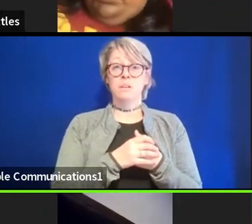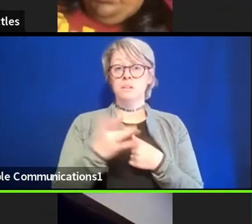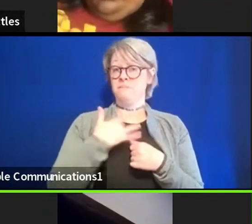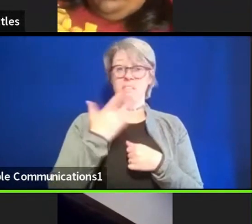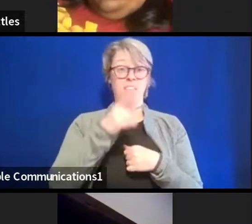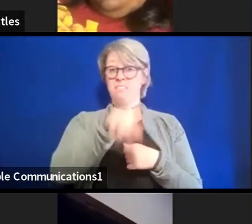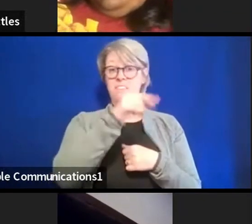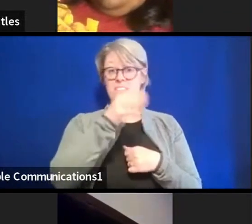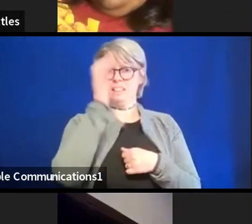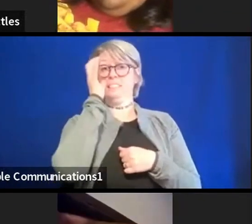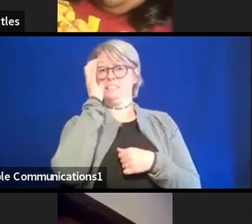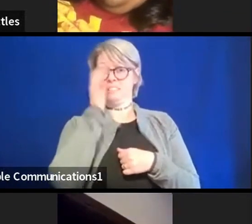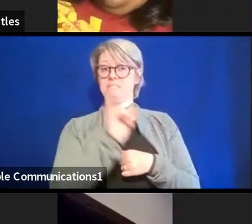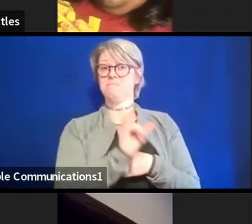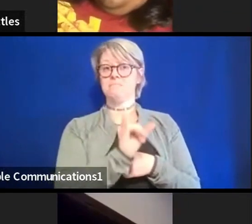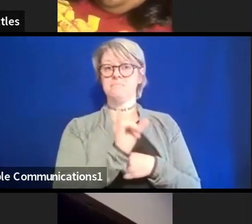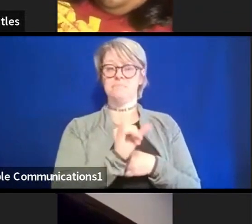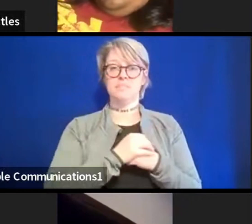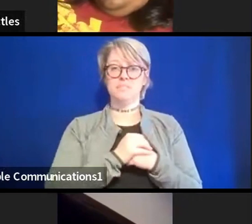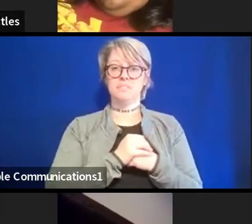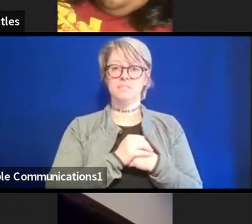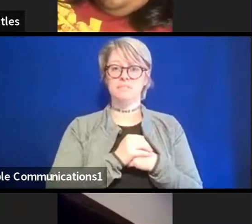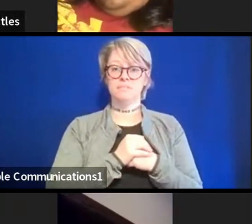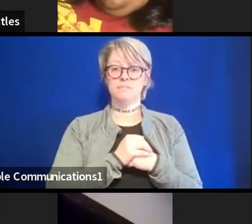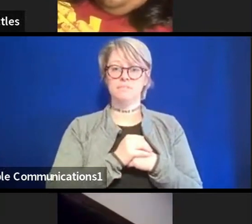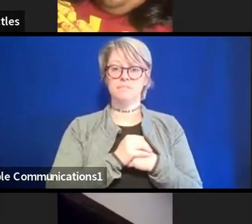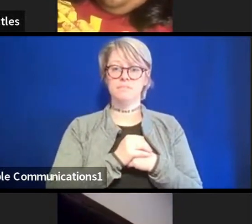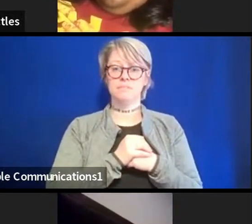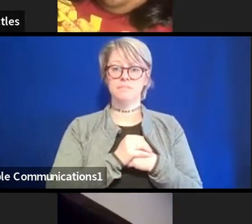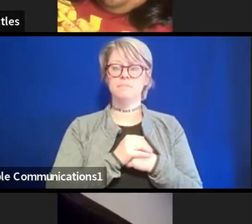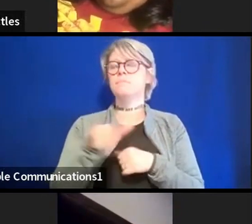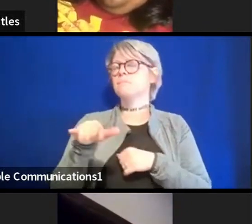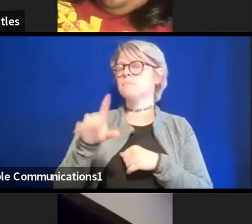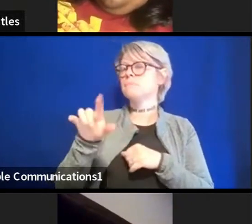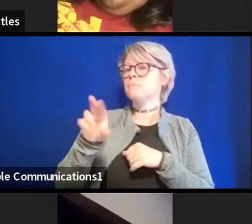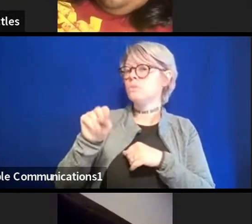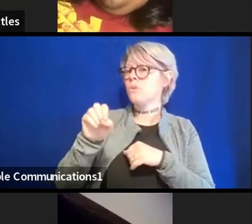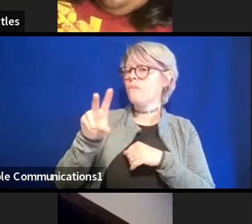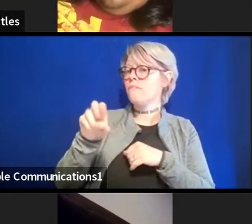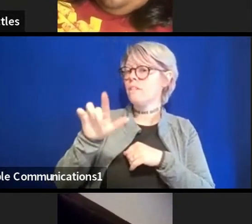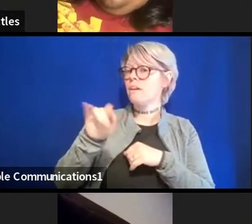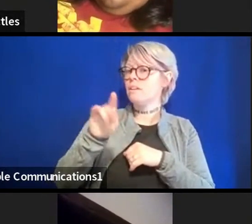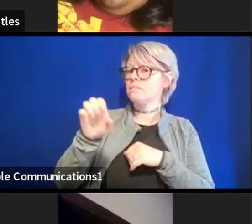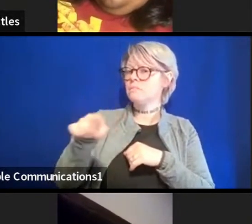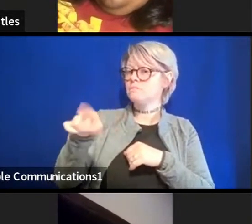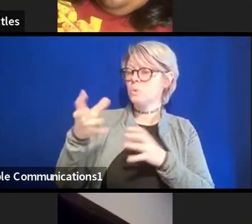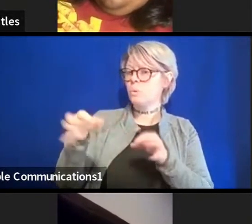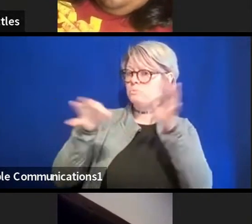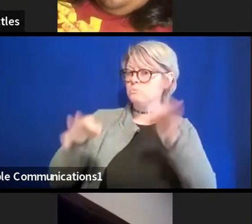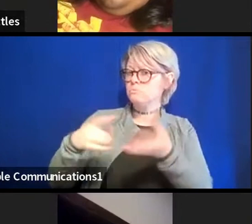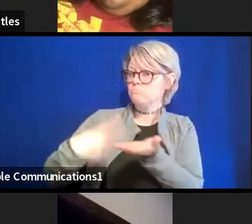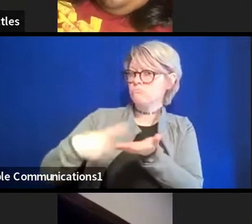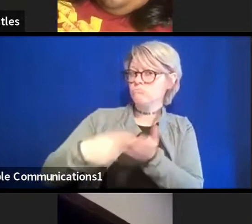listening. They were not listening at all. Yeah. What about you, Novelette? Anything that you